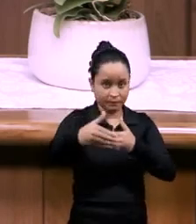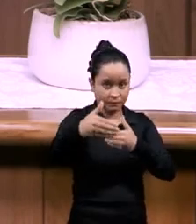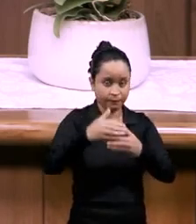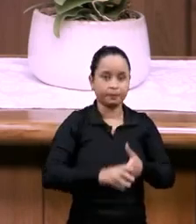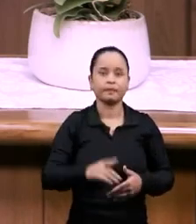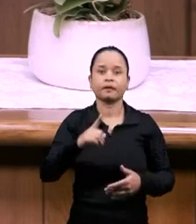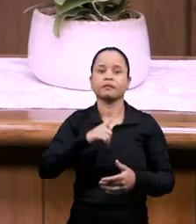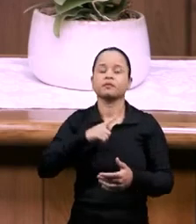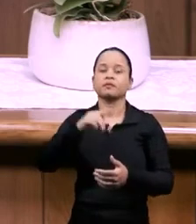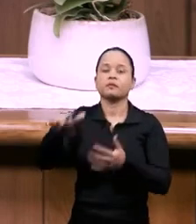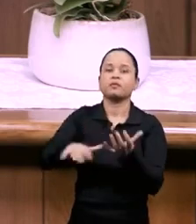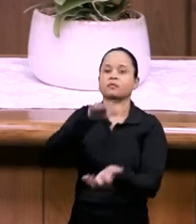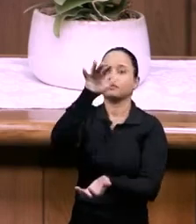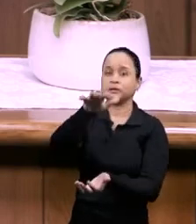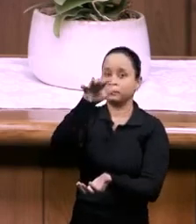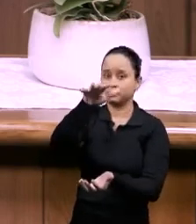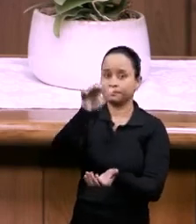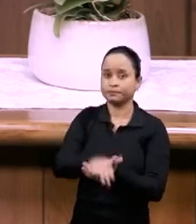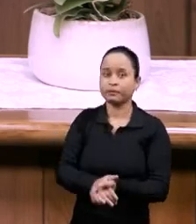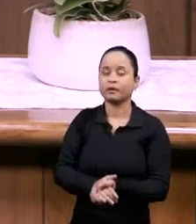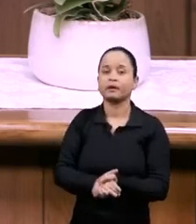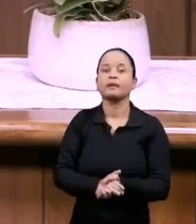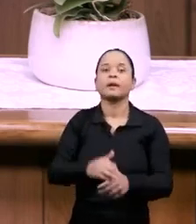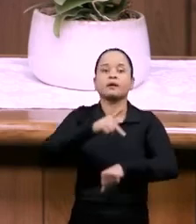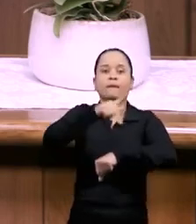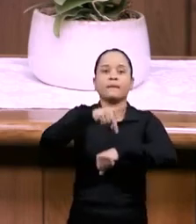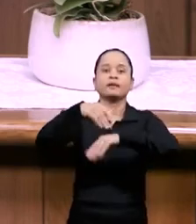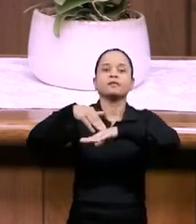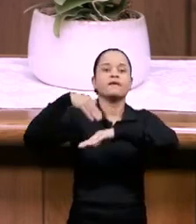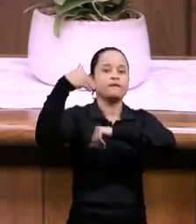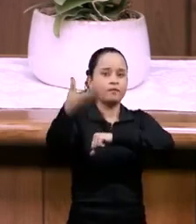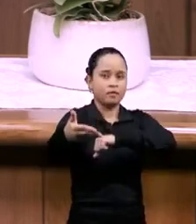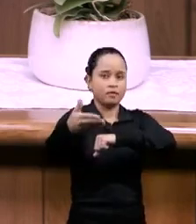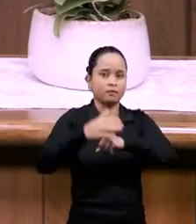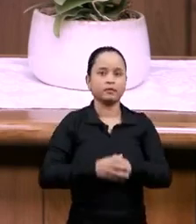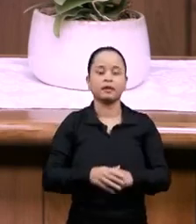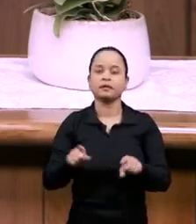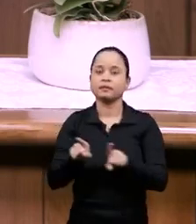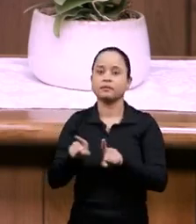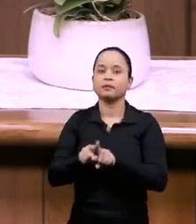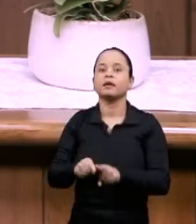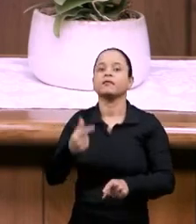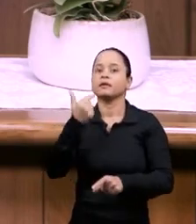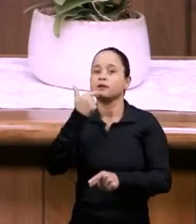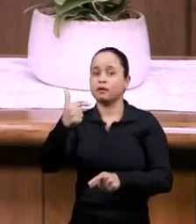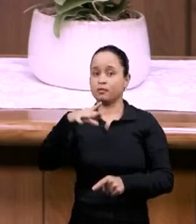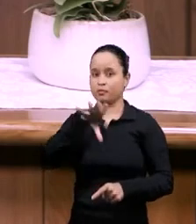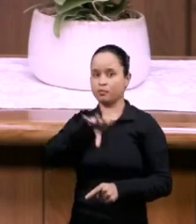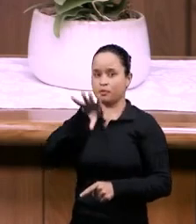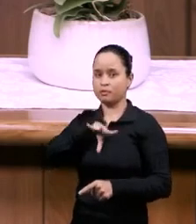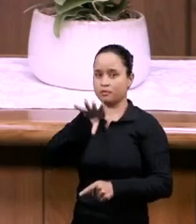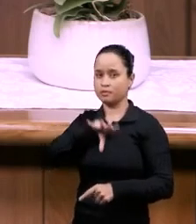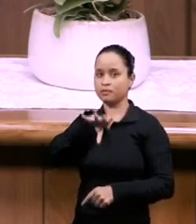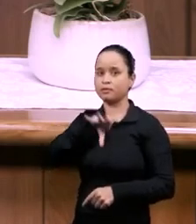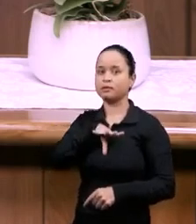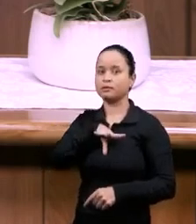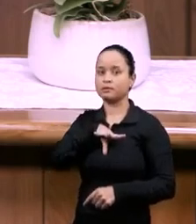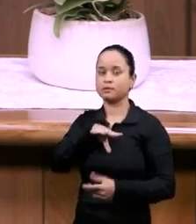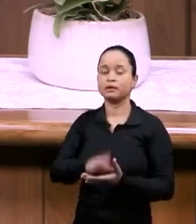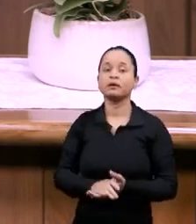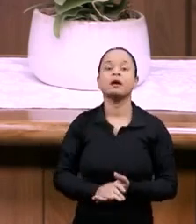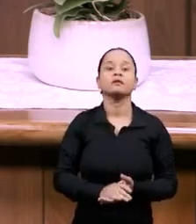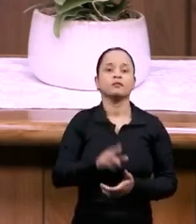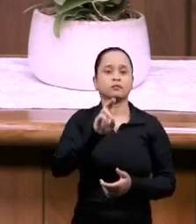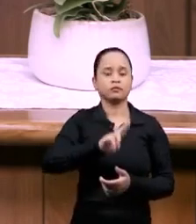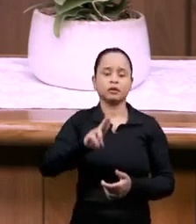we had a transmission last week, actually, for the Brothers Abroad. We had a transmission, a live transmission